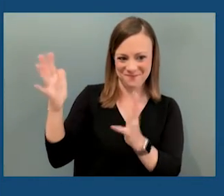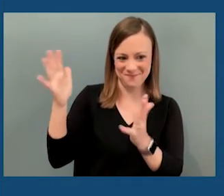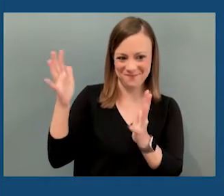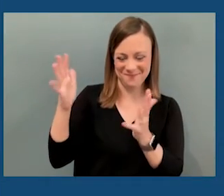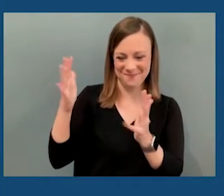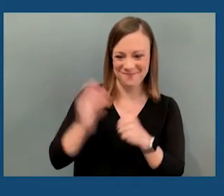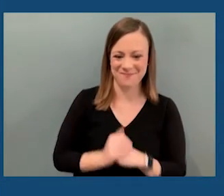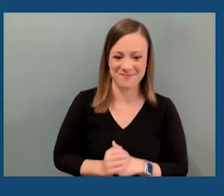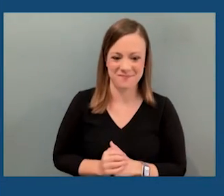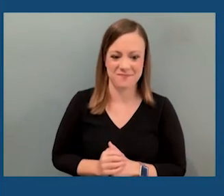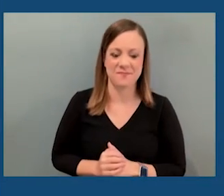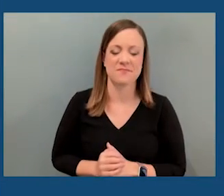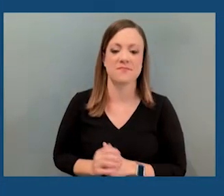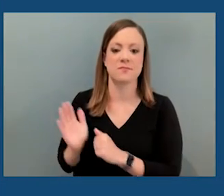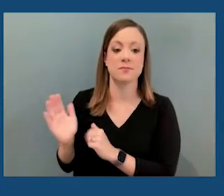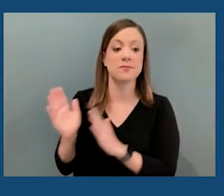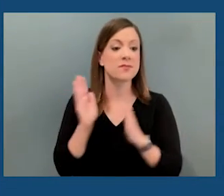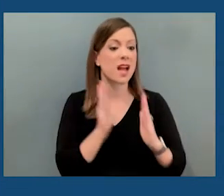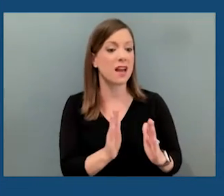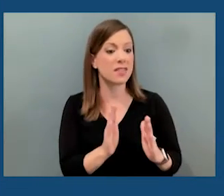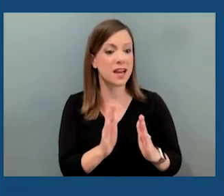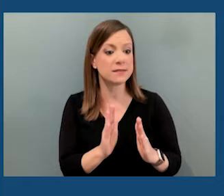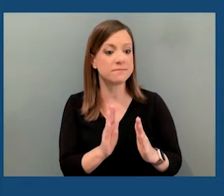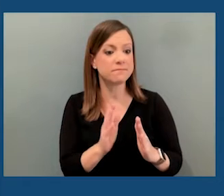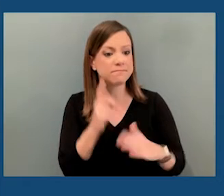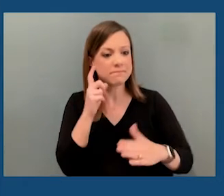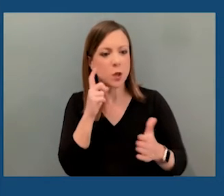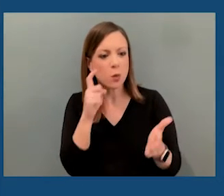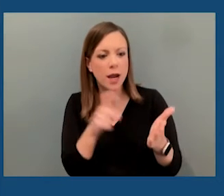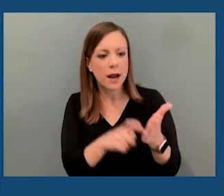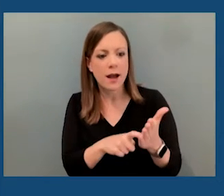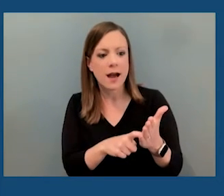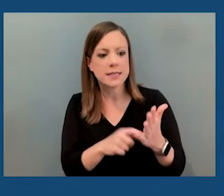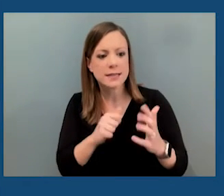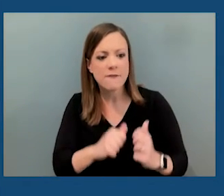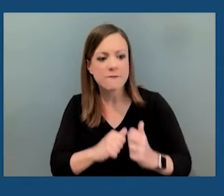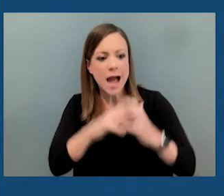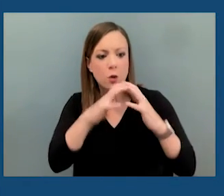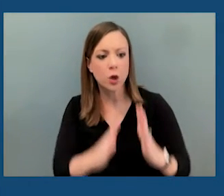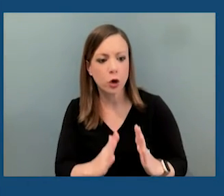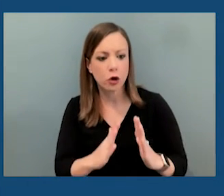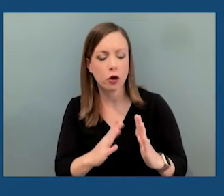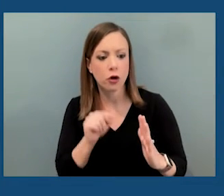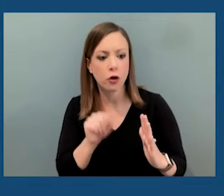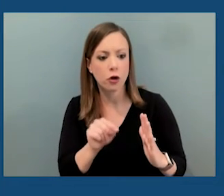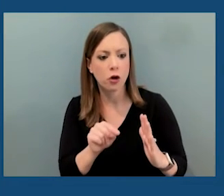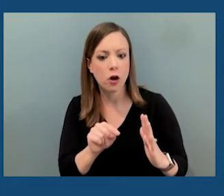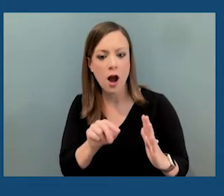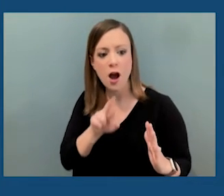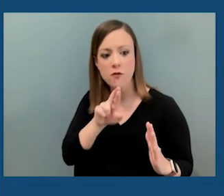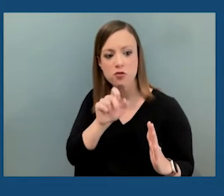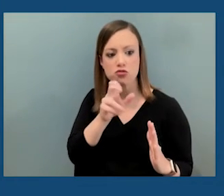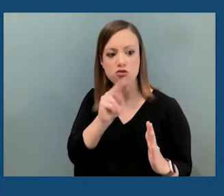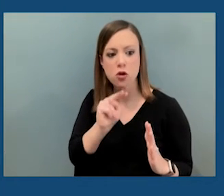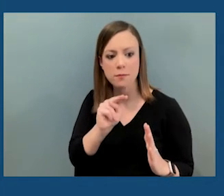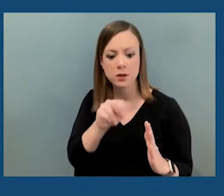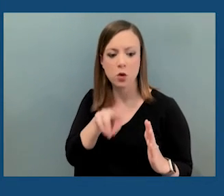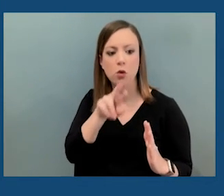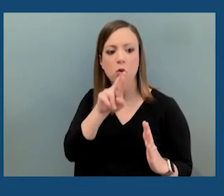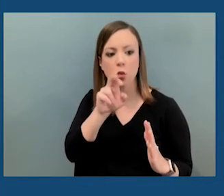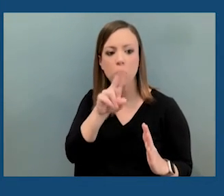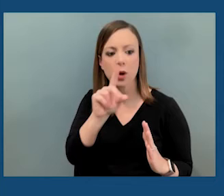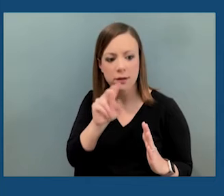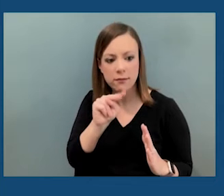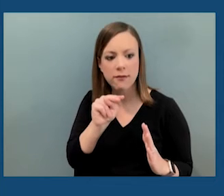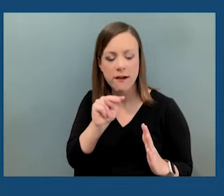Also a shout out to the founders, the legacy of the Rudin family. Bill Rudin is here. I want to thank all of